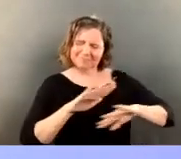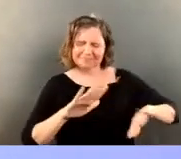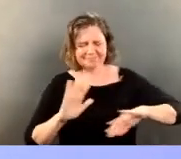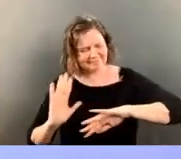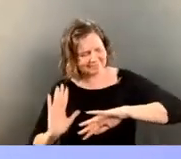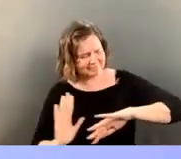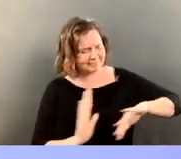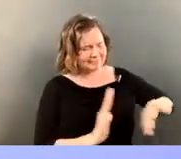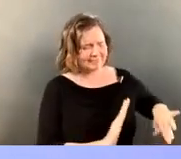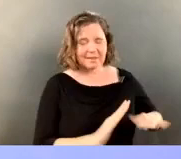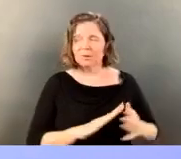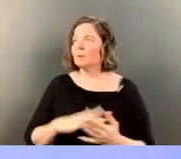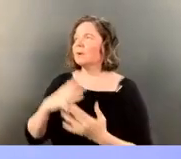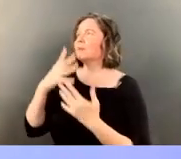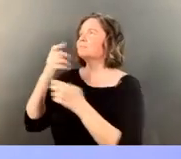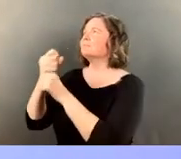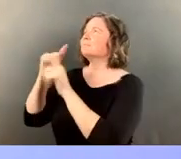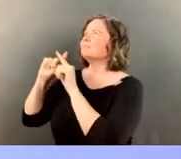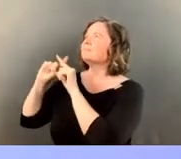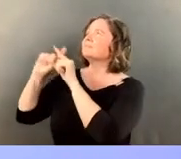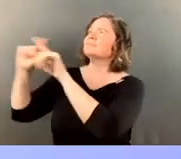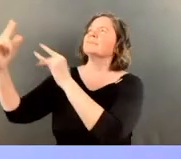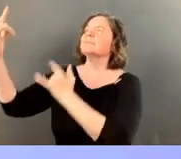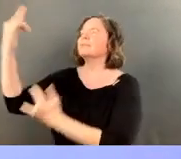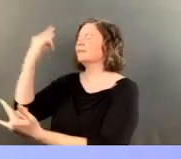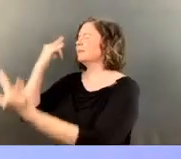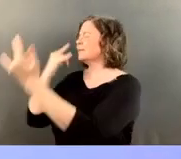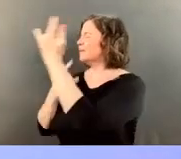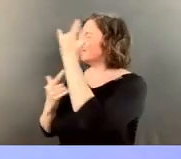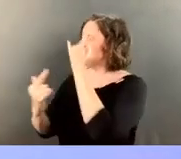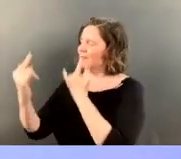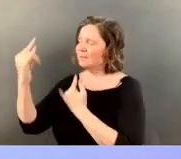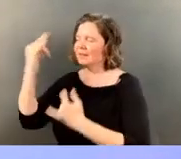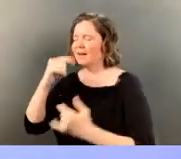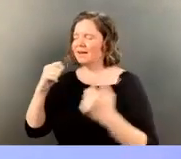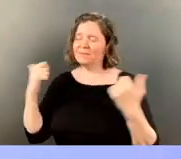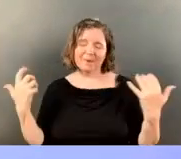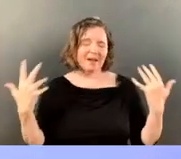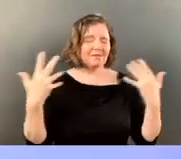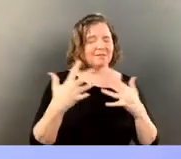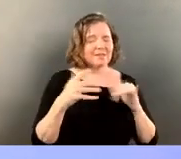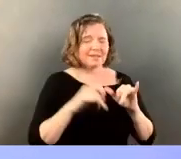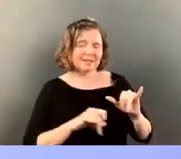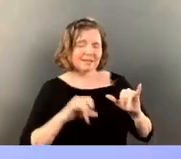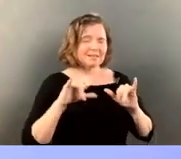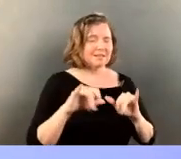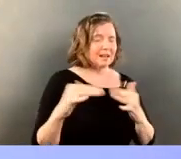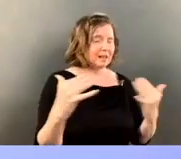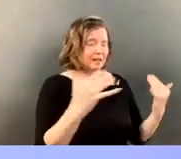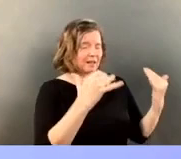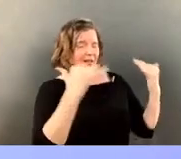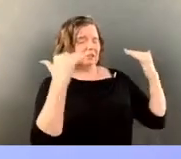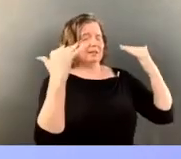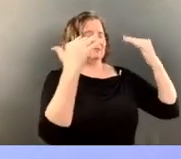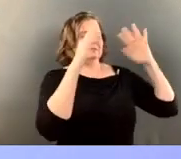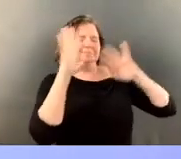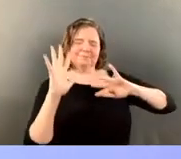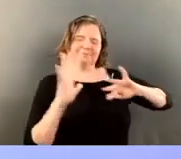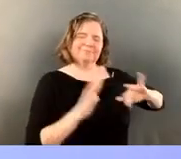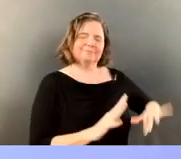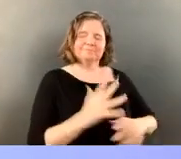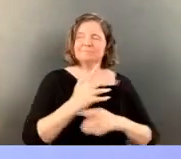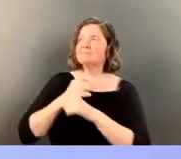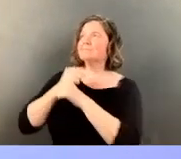doesn't stand a chance when I stand in your love. My fear doesn't stand